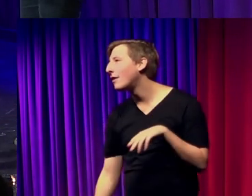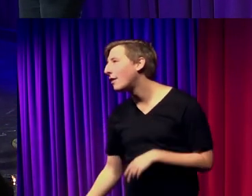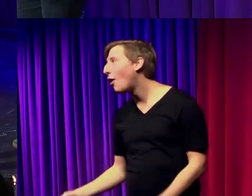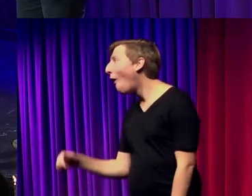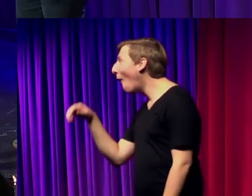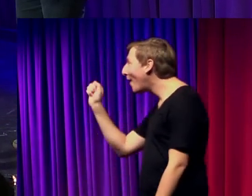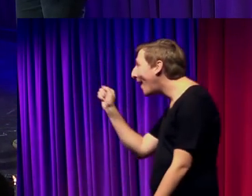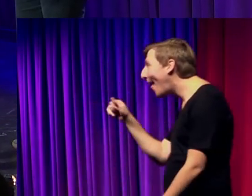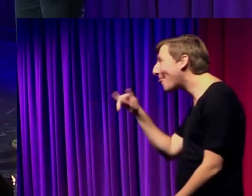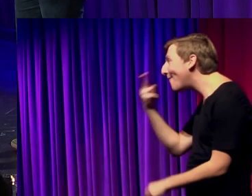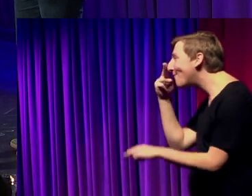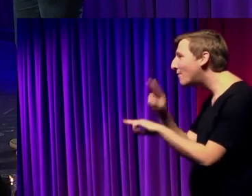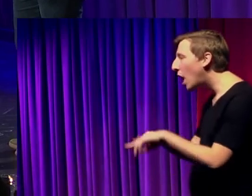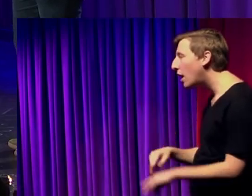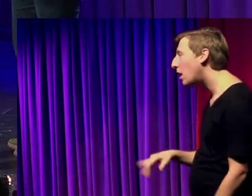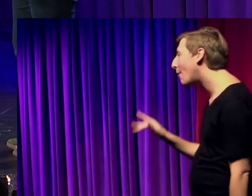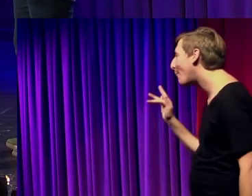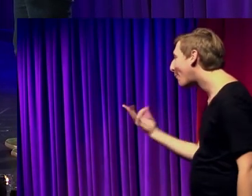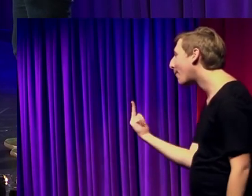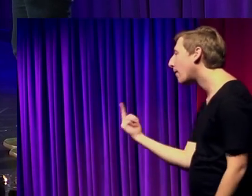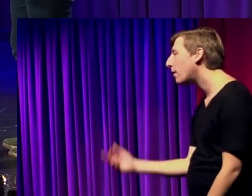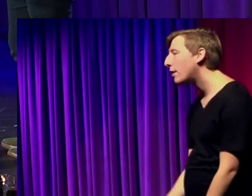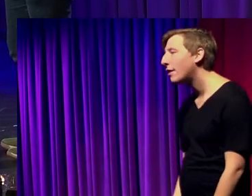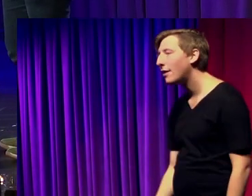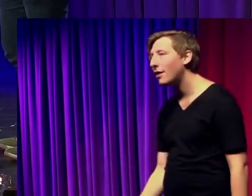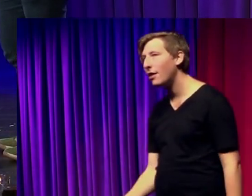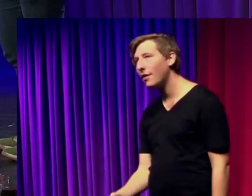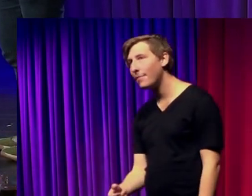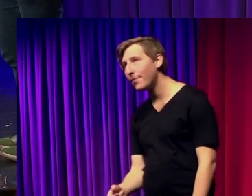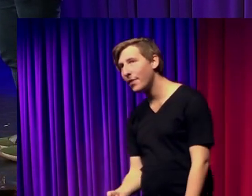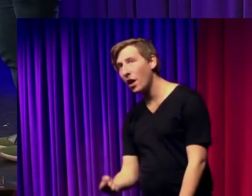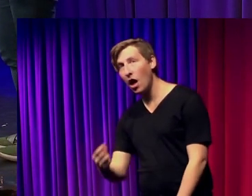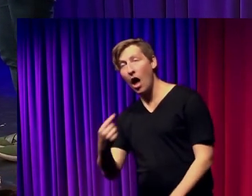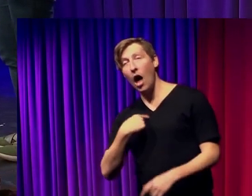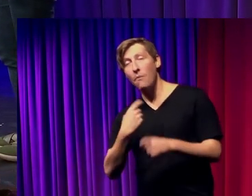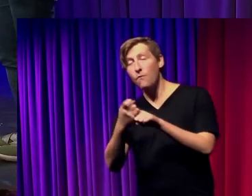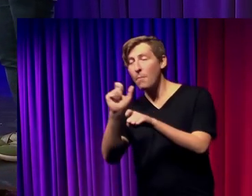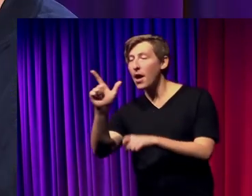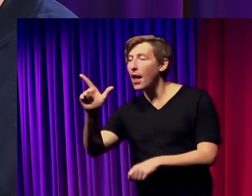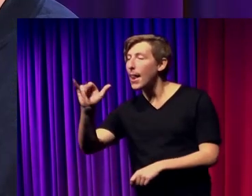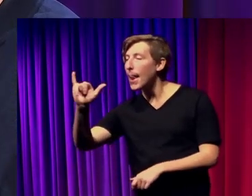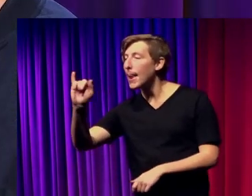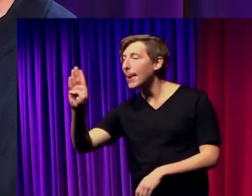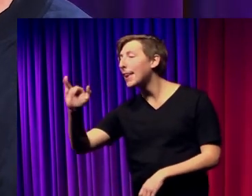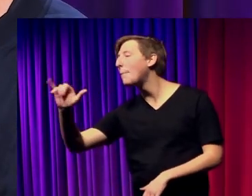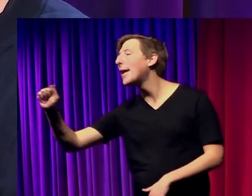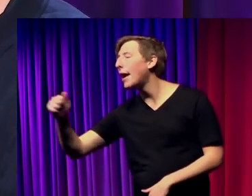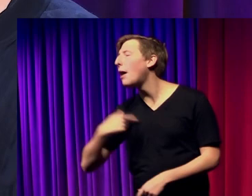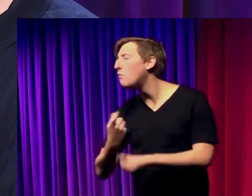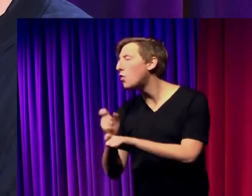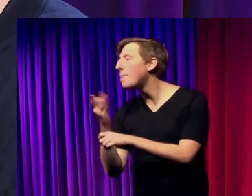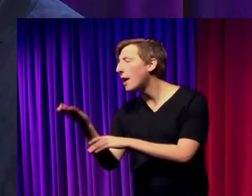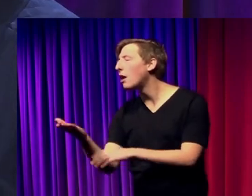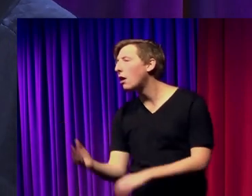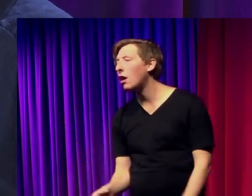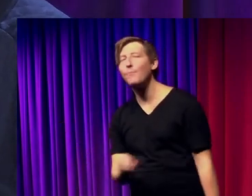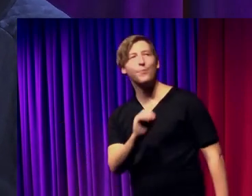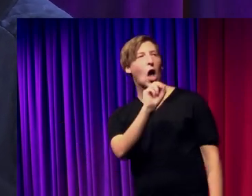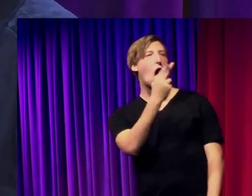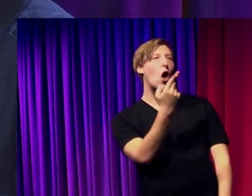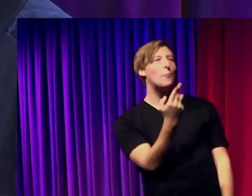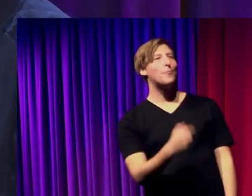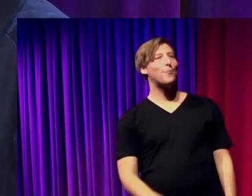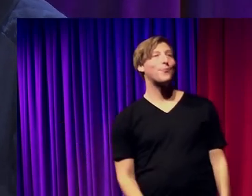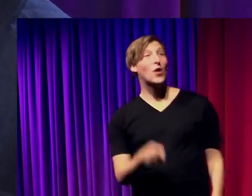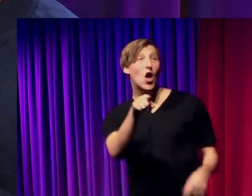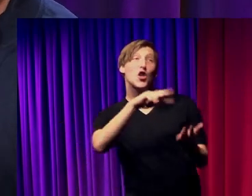And I had this lady one time who asked me where I was from. I was like, oh, I'm from Libya, that's where I'm from. And she said, oh, do you